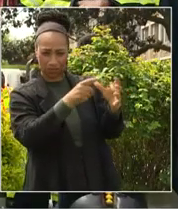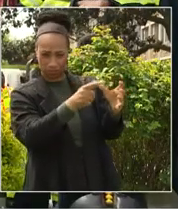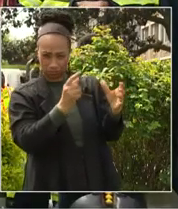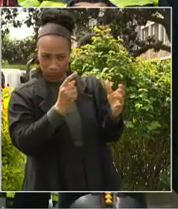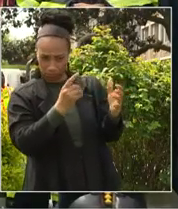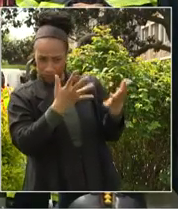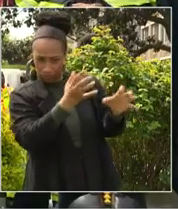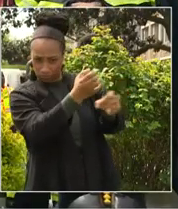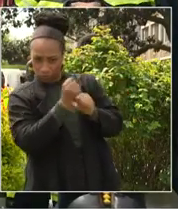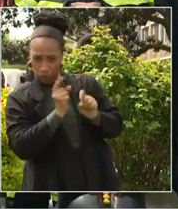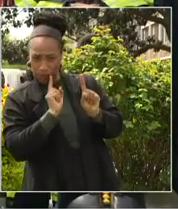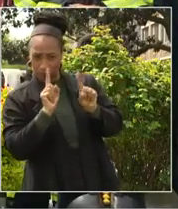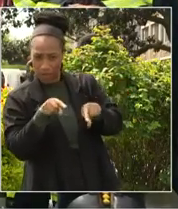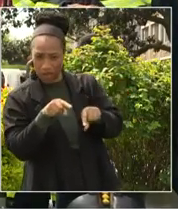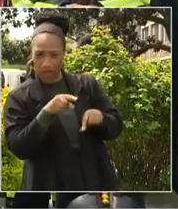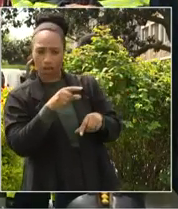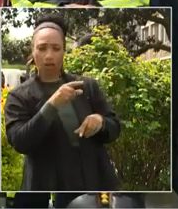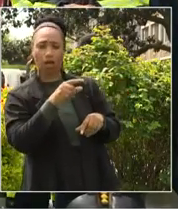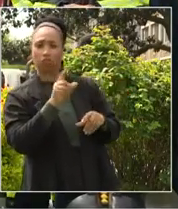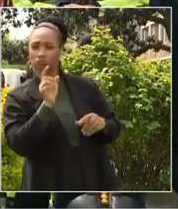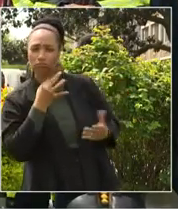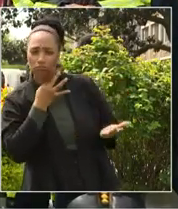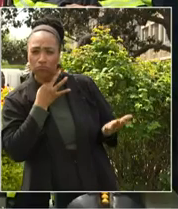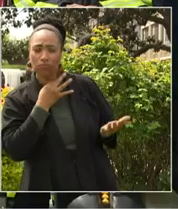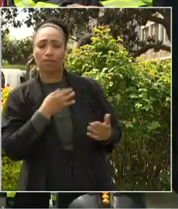task force. That is I